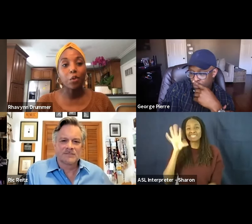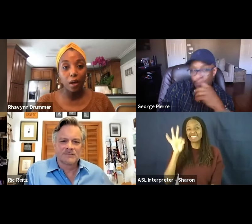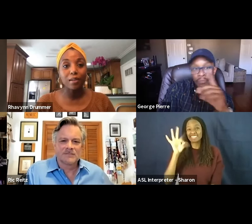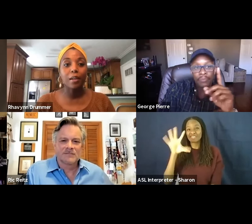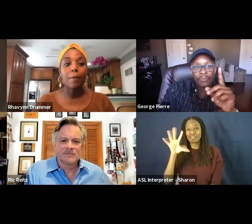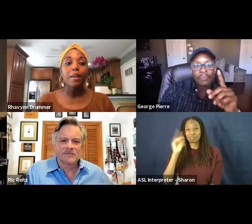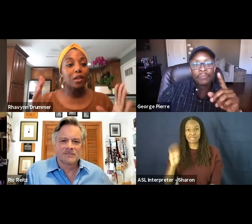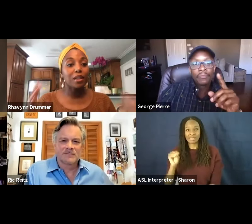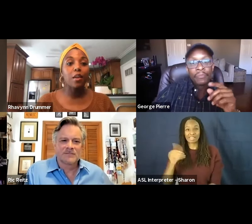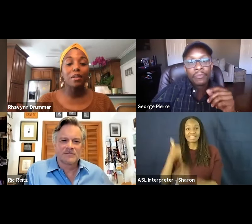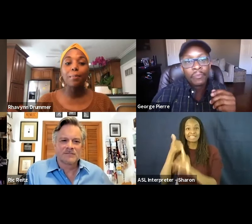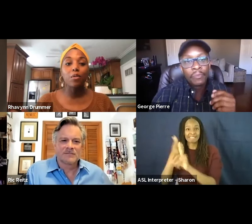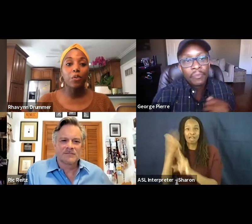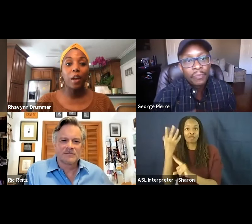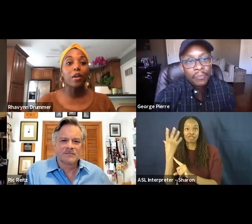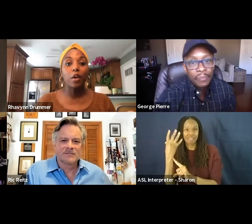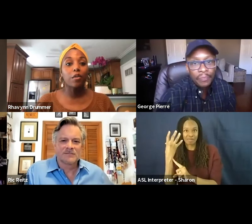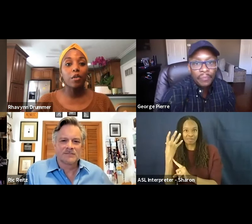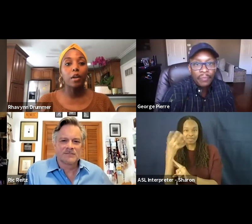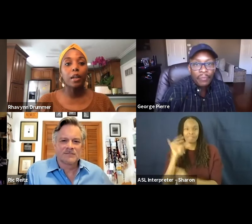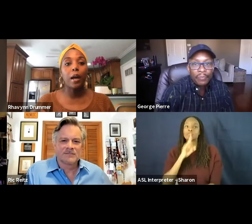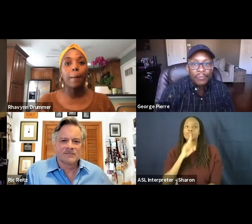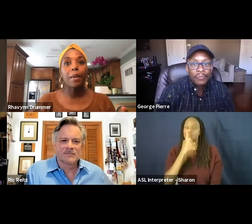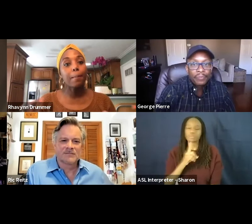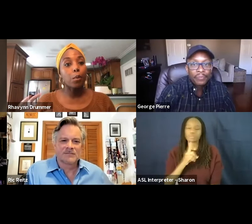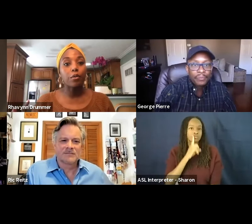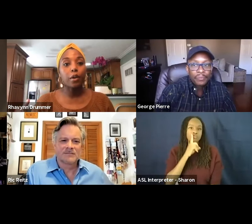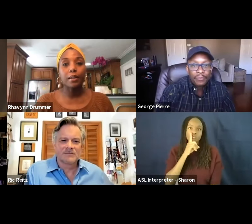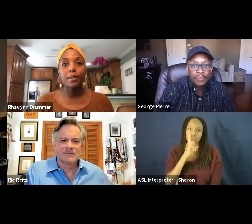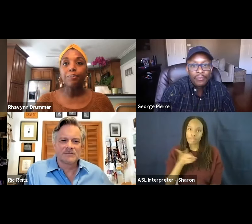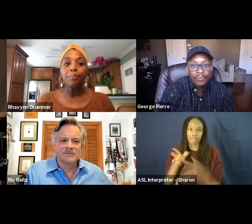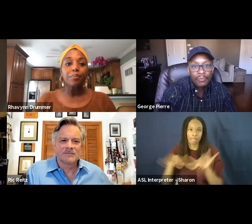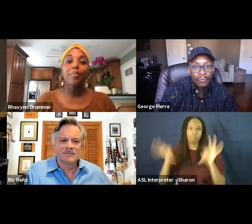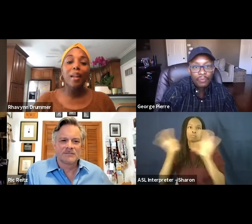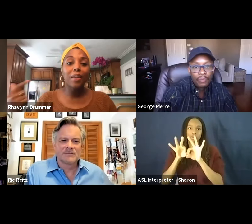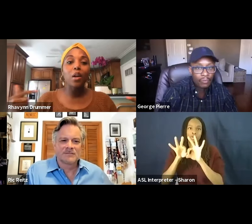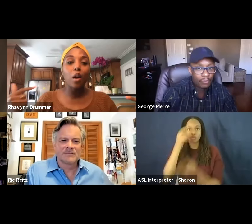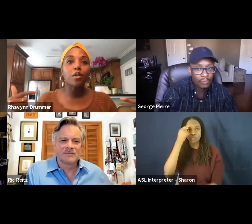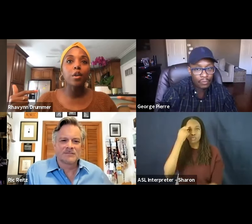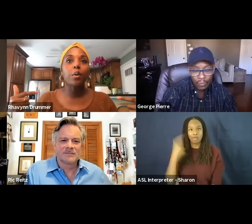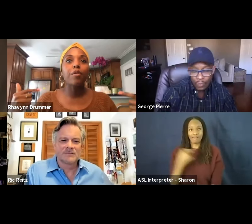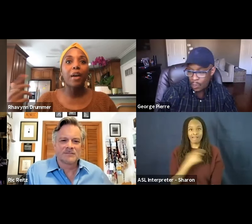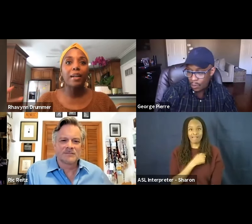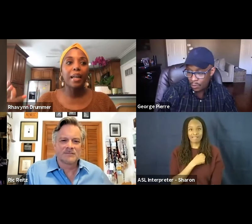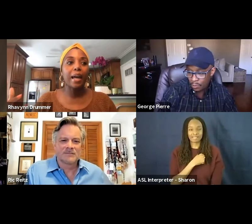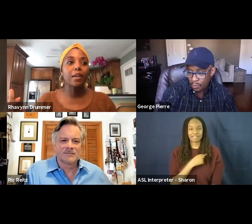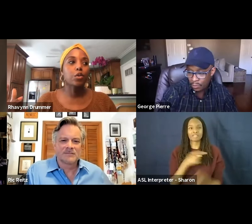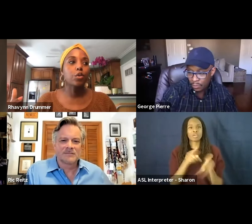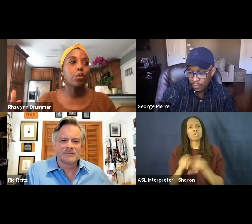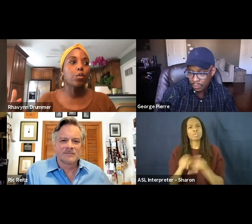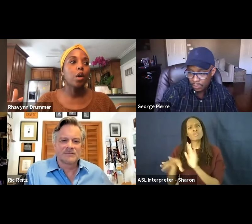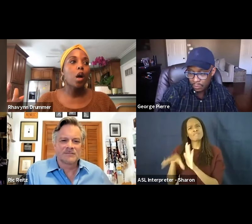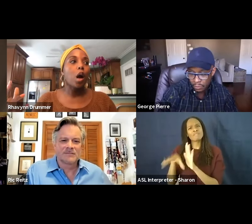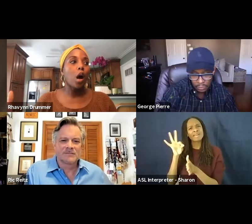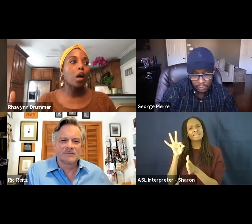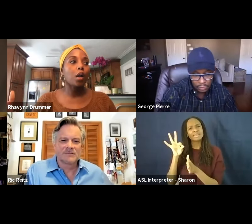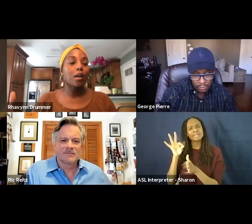self-tapes for us. So the self-tape is very, very, very important for us. And then also finding actors